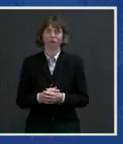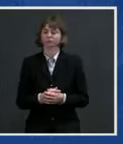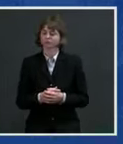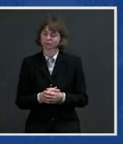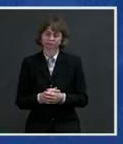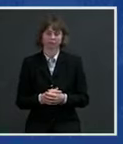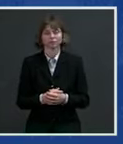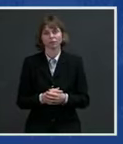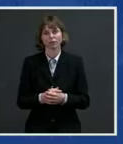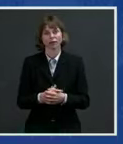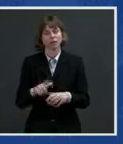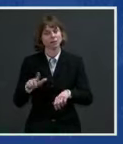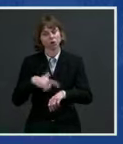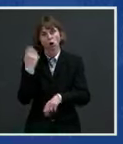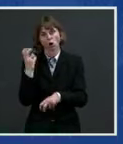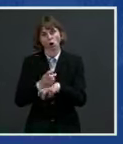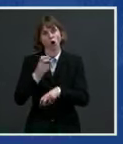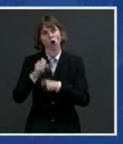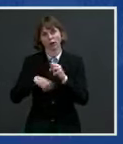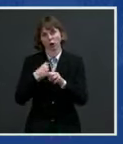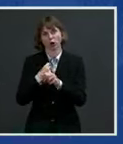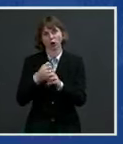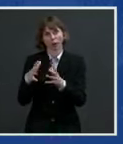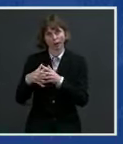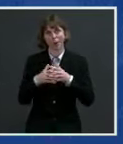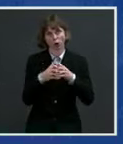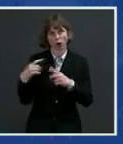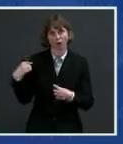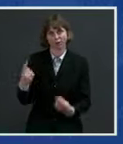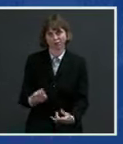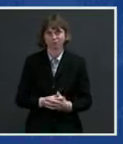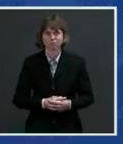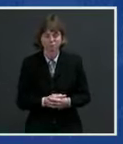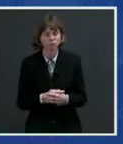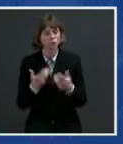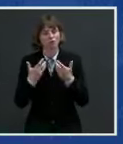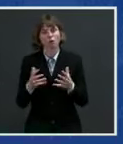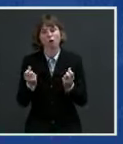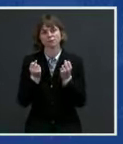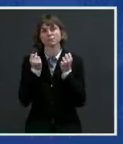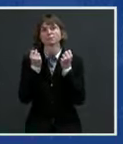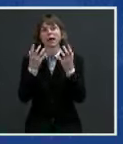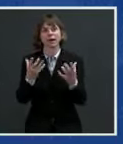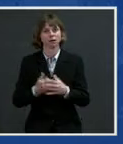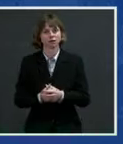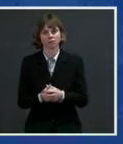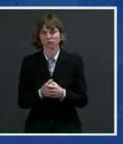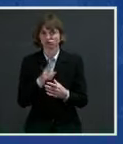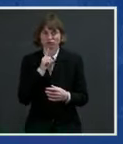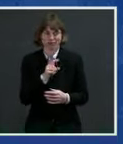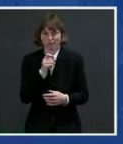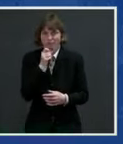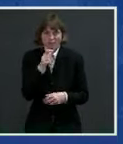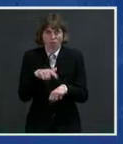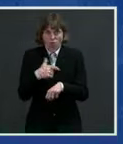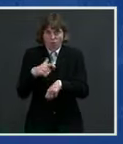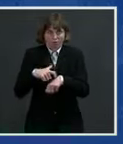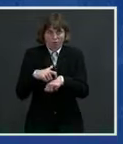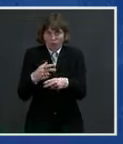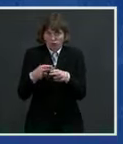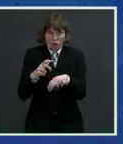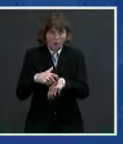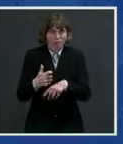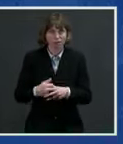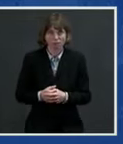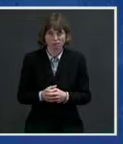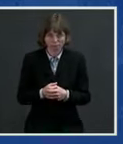and difficult year in America. We've lost so many in so short a time. But finally,